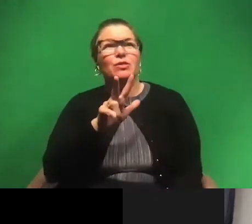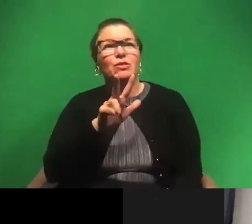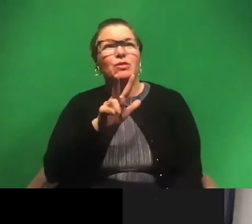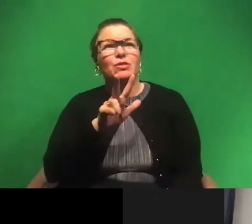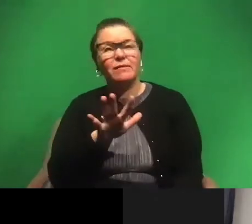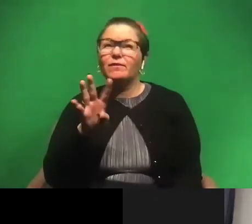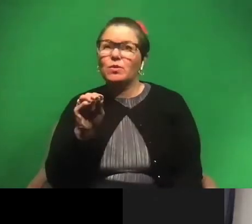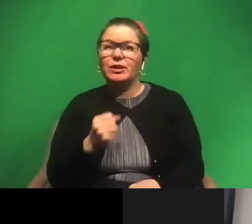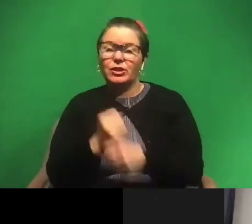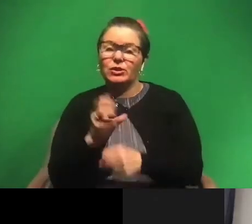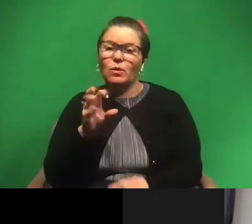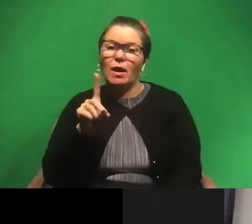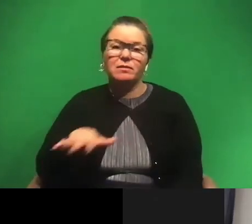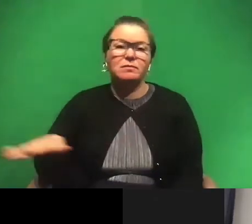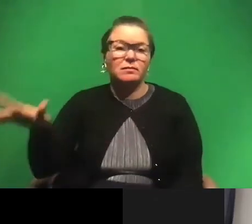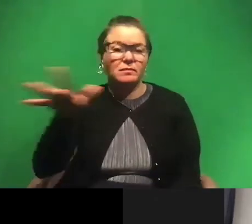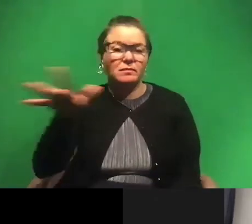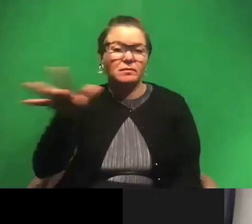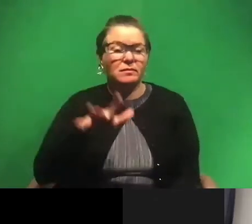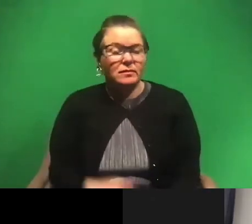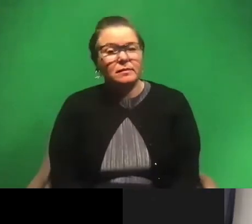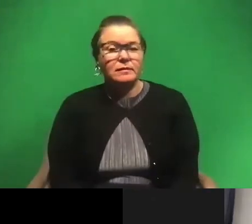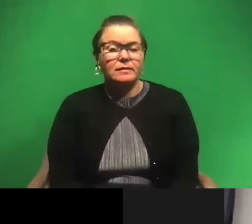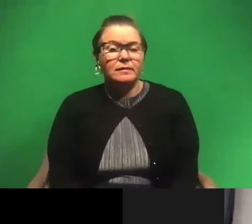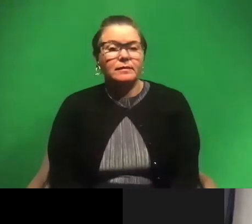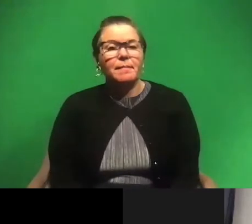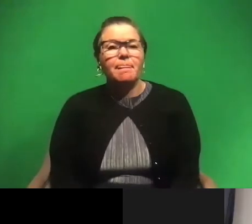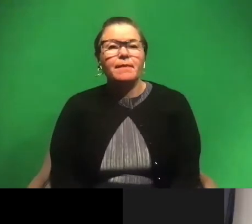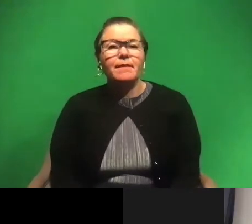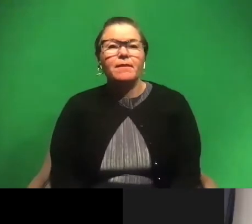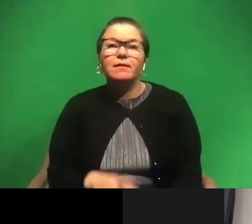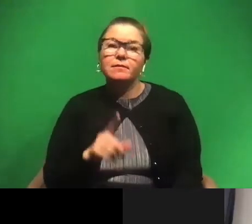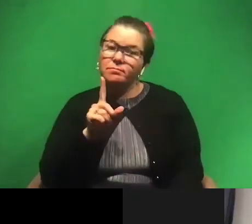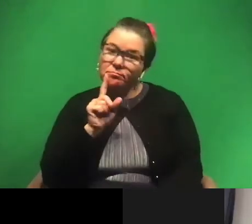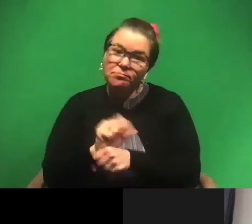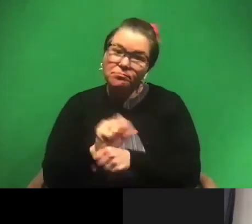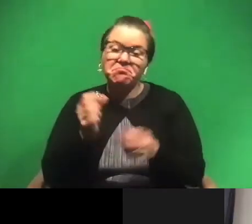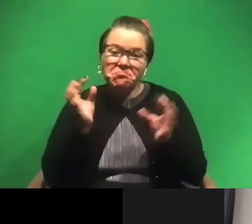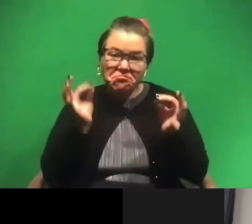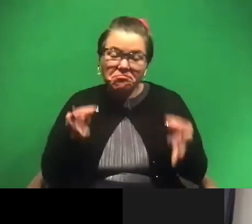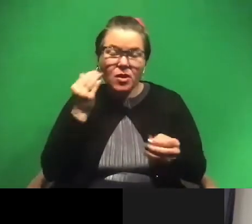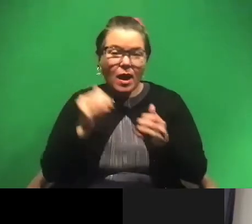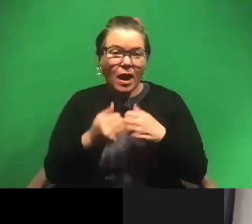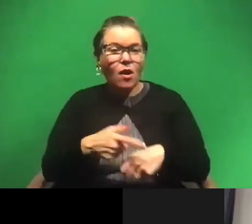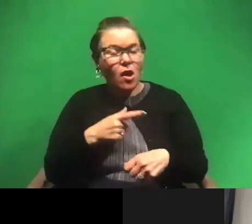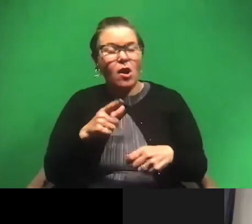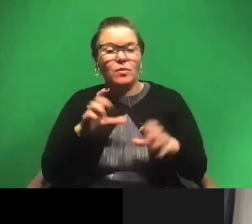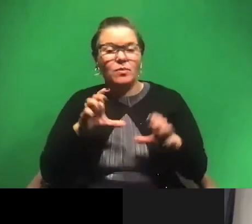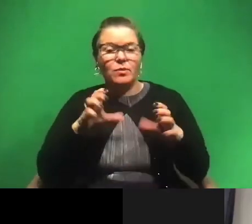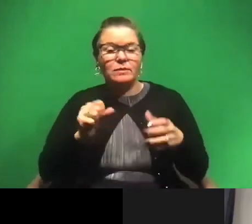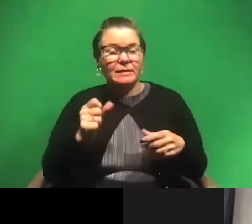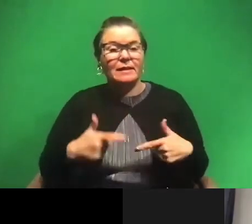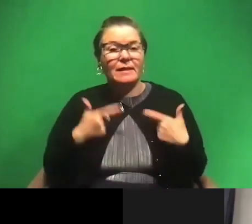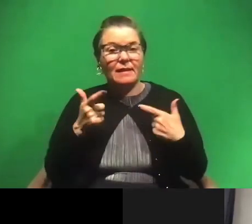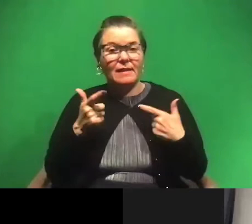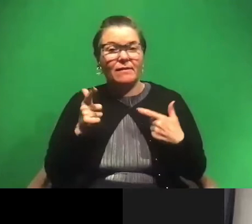wild, we think. I don't think we really know how long all the species of abalone live in the wild. I mean, red abalone